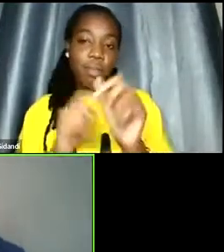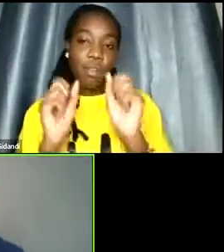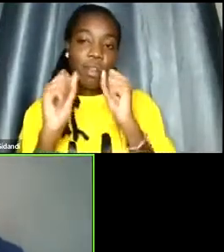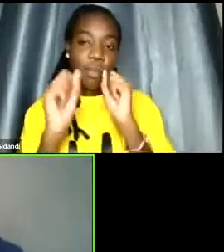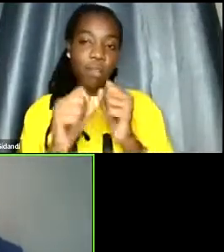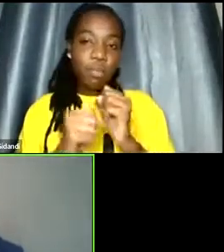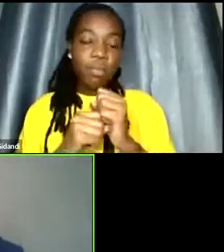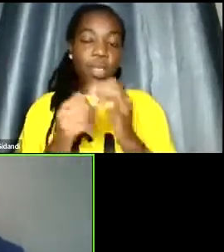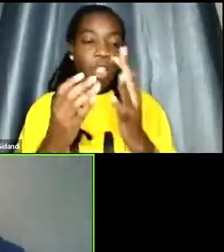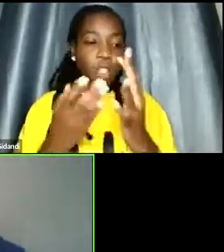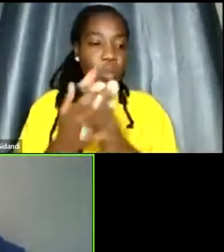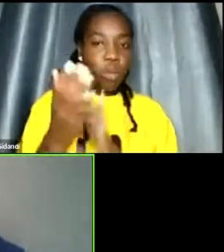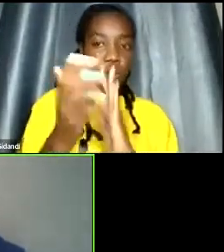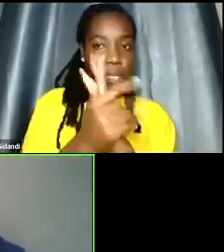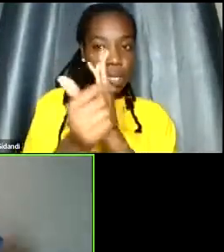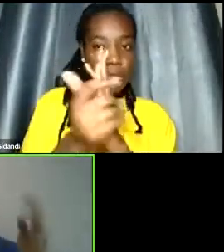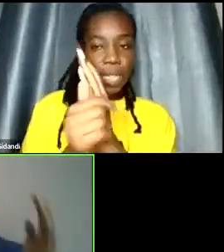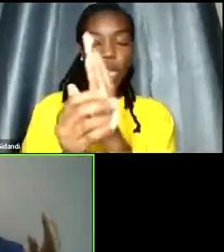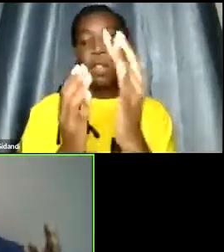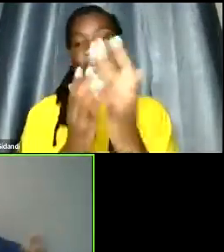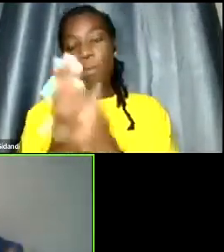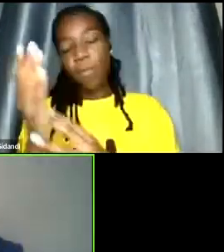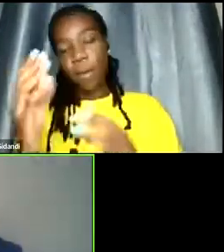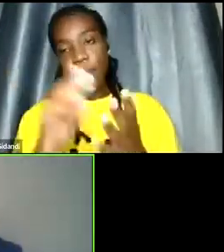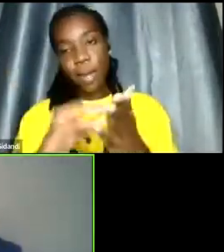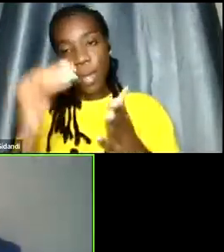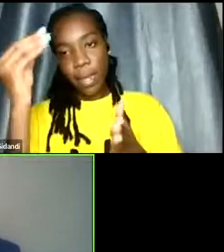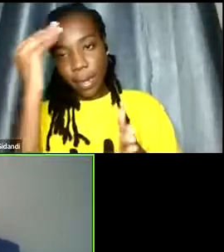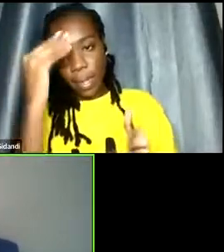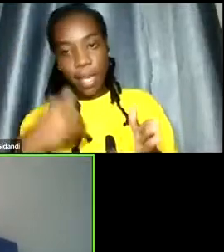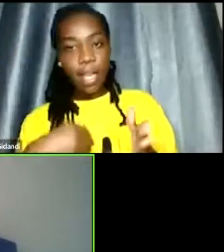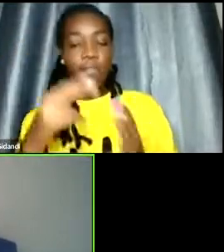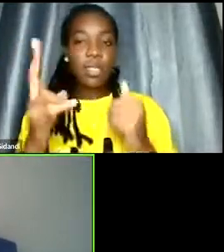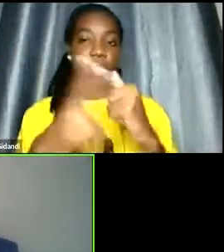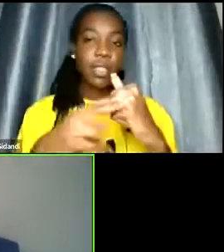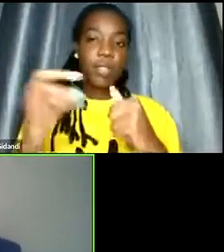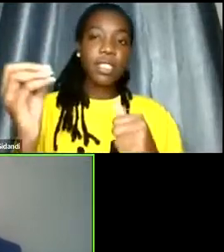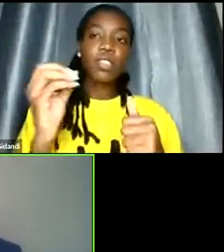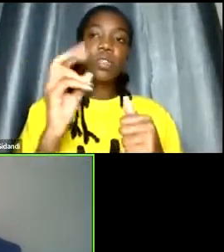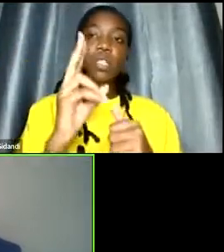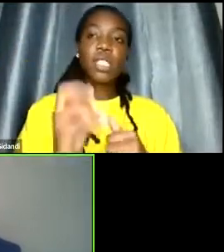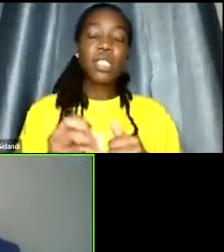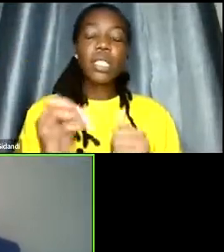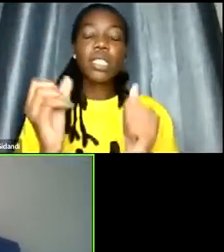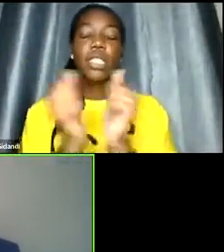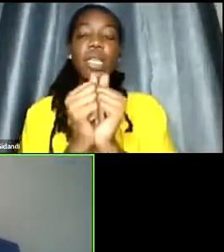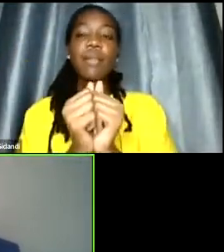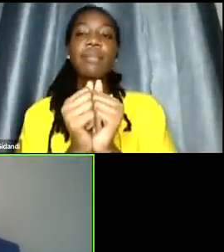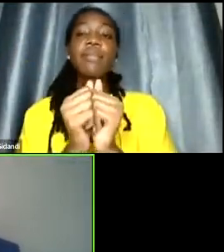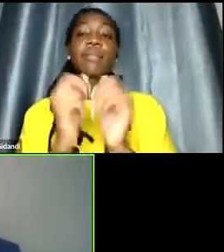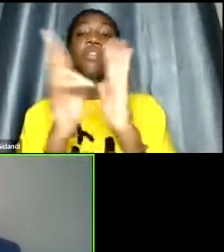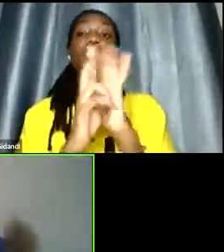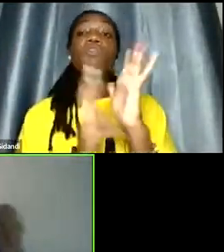Through skilling, through learning. Now, there's the 70-20-10 rule of learning and development. What is